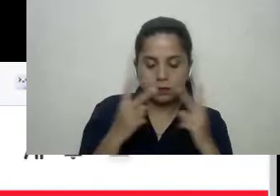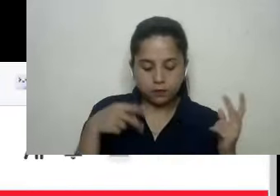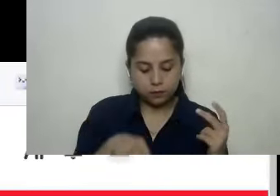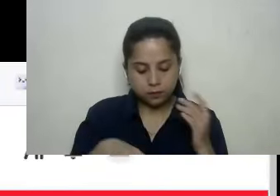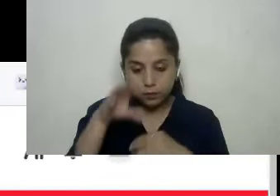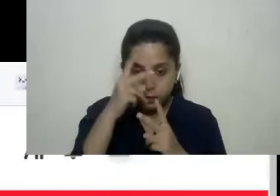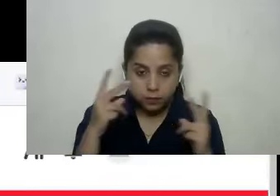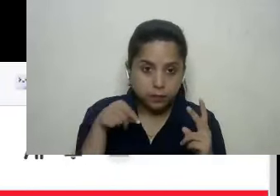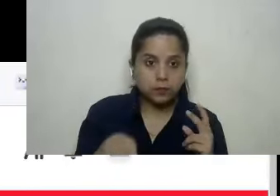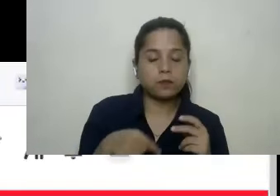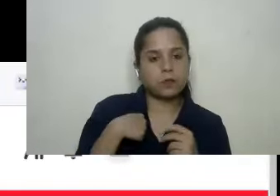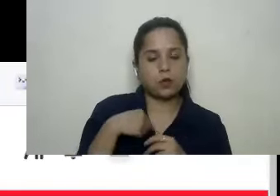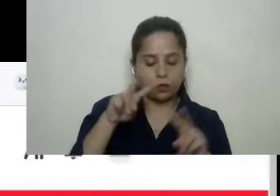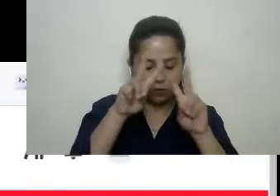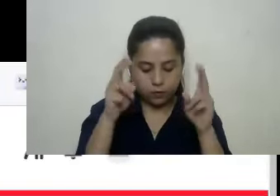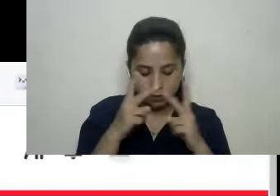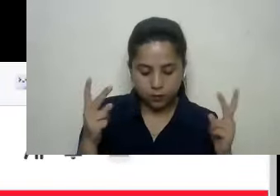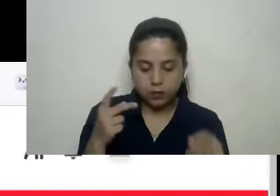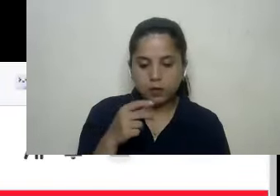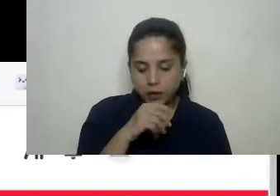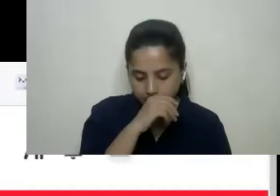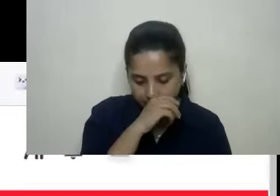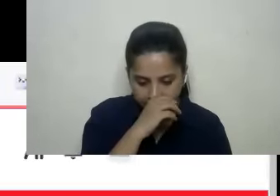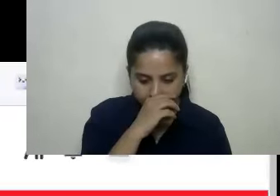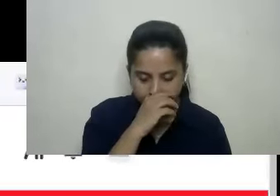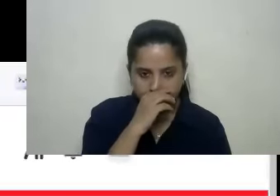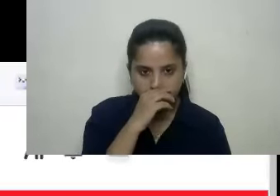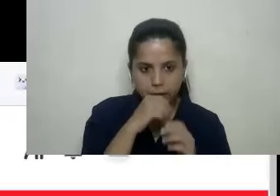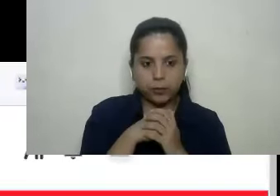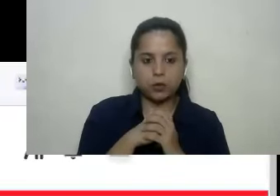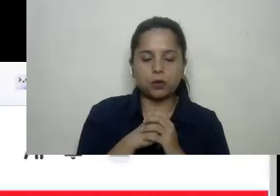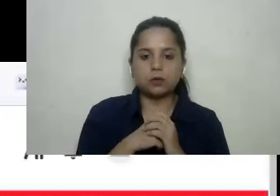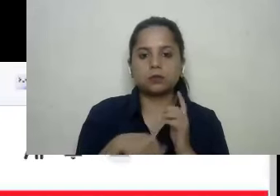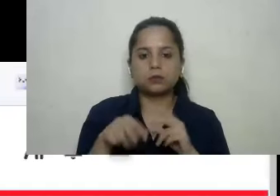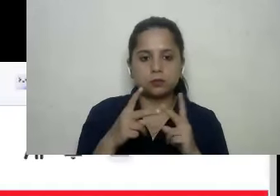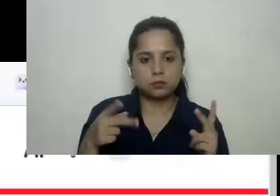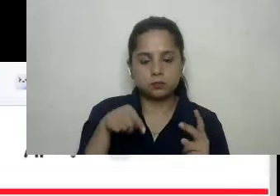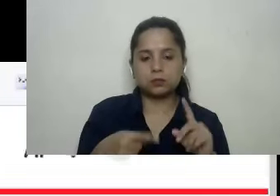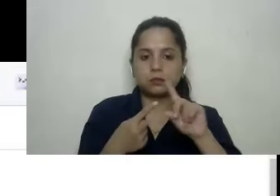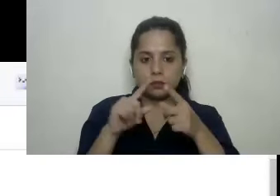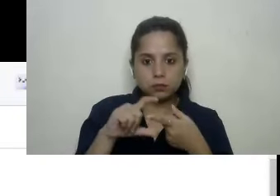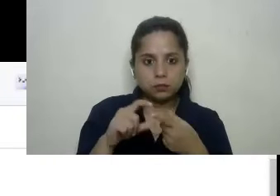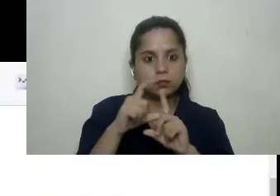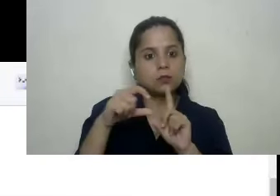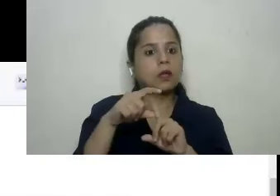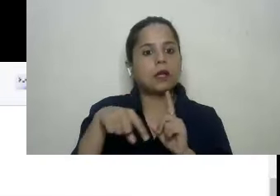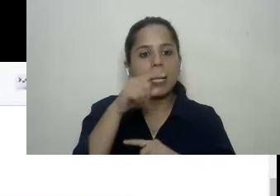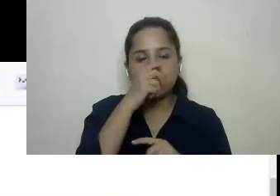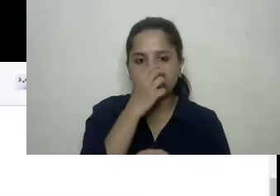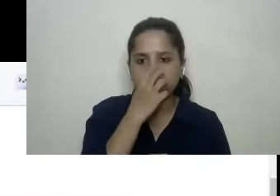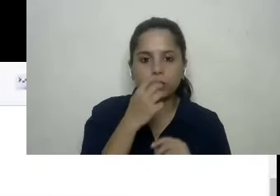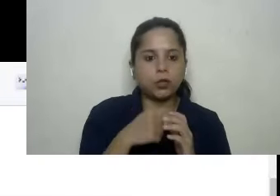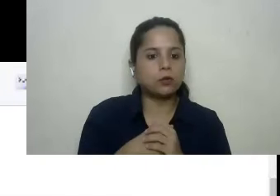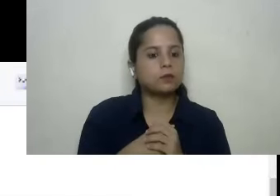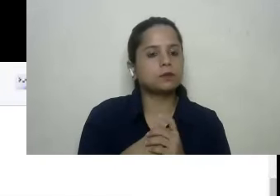our topic, right? At the top, if you see, and then search what TED-Ed has for us. And you can see a lot